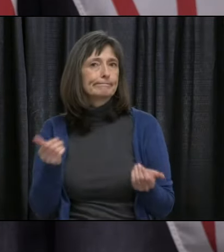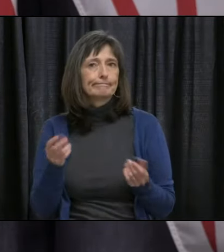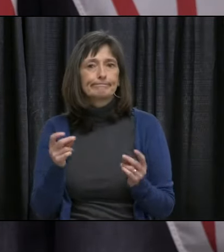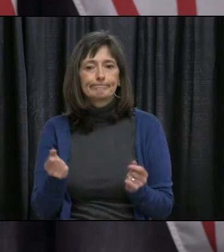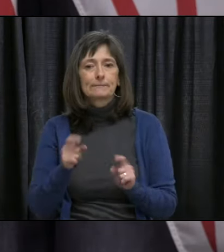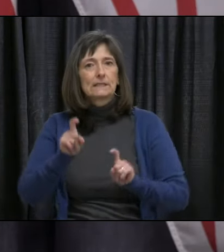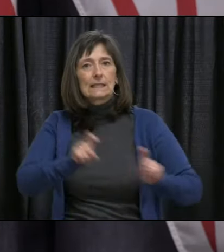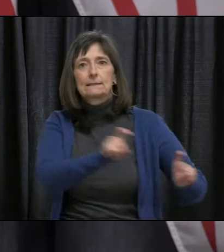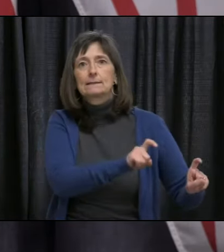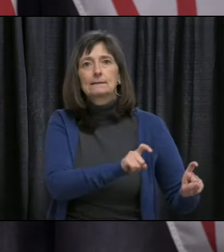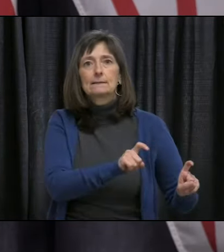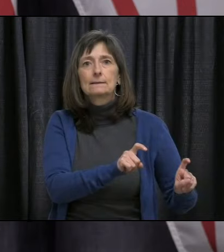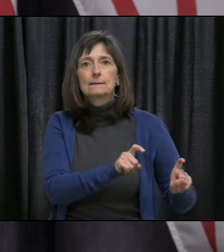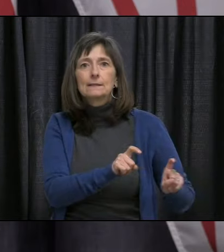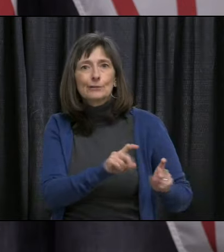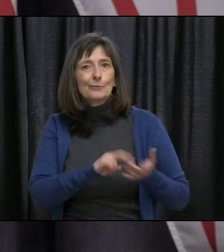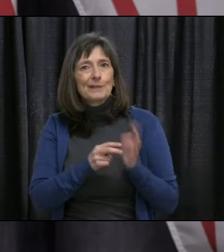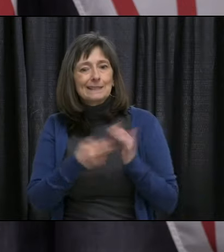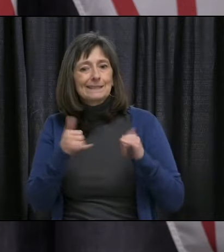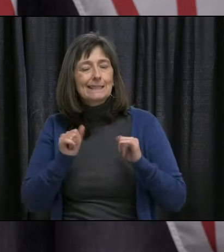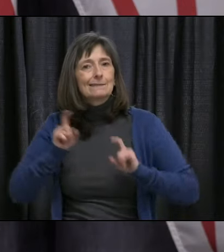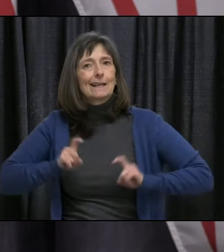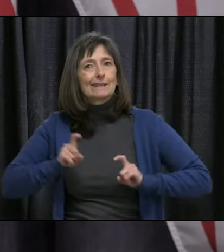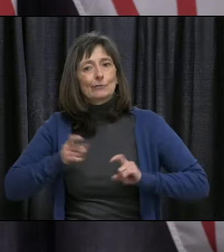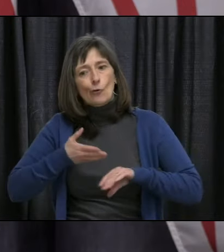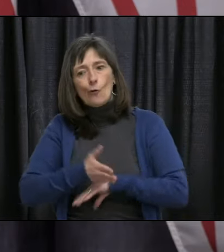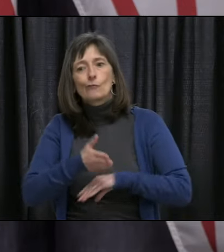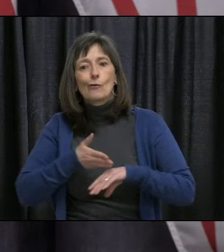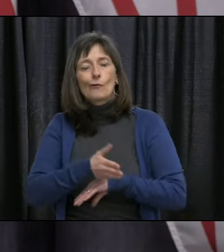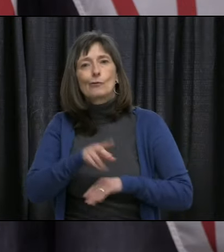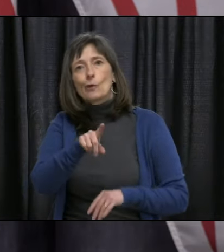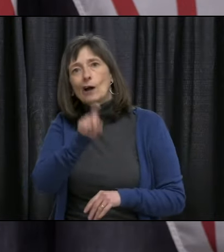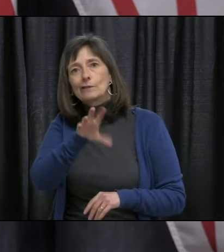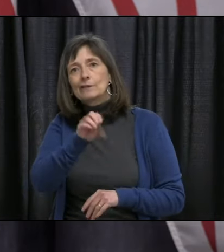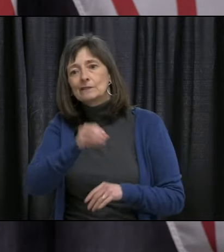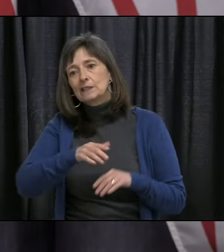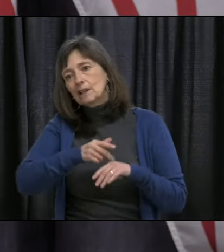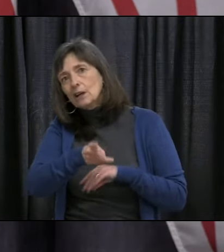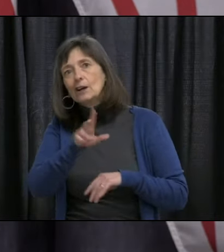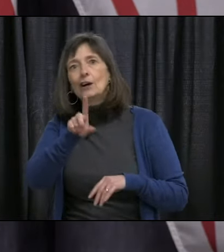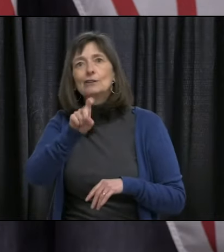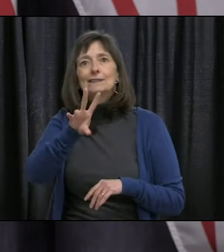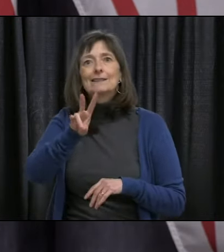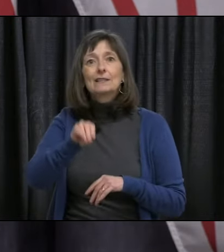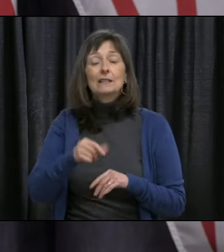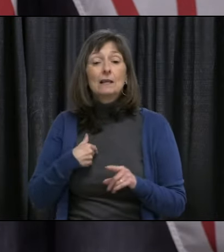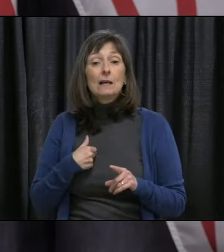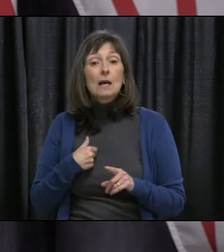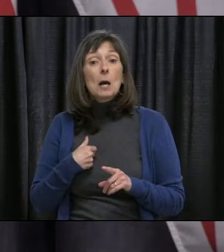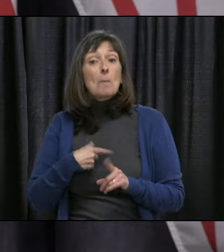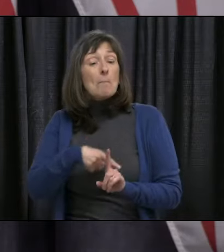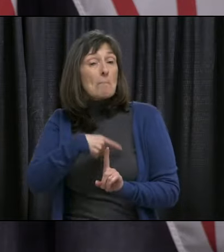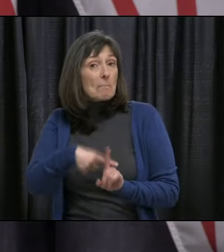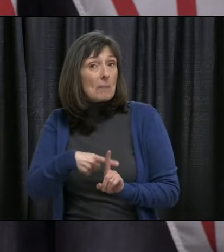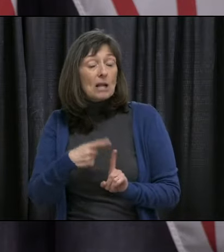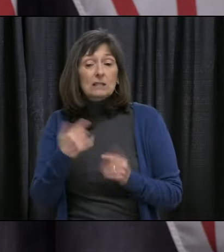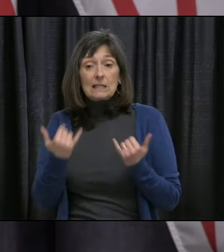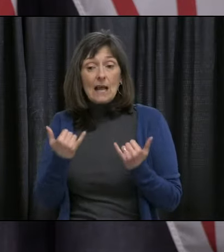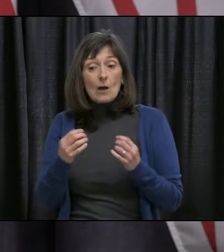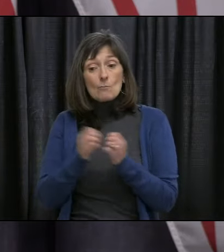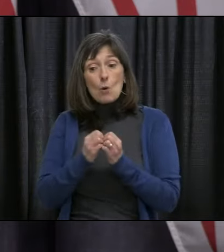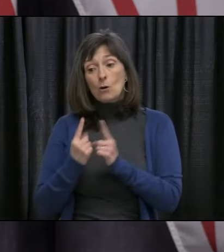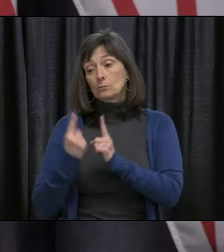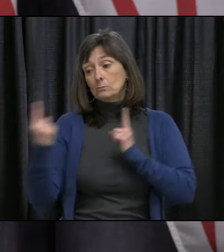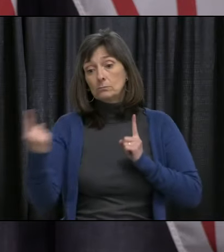That's just, the fact that everybody has been physically distancing and staying at home more has made a difference for